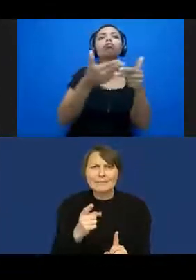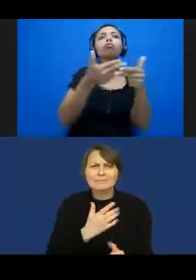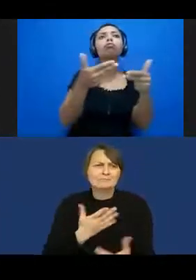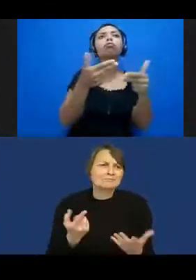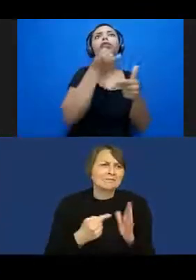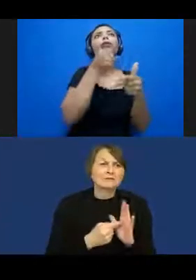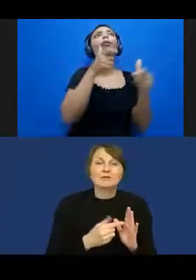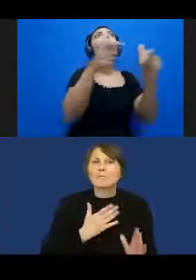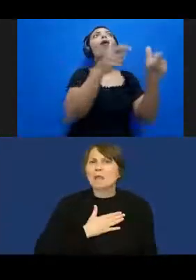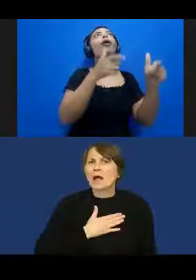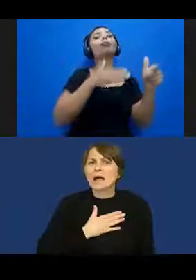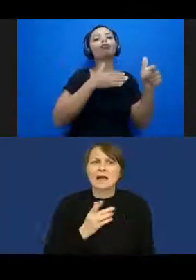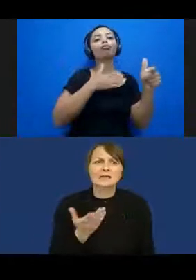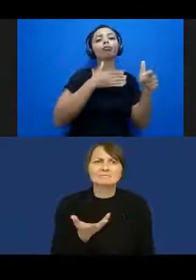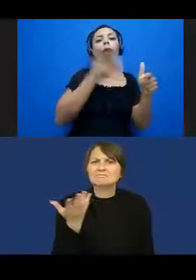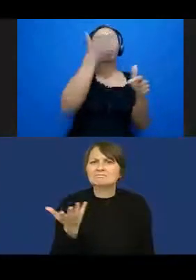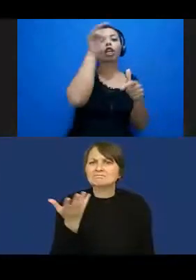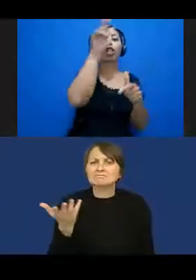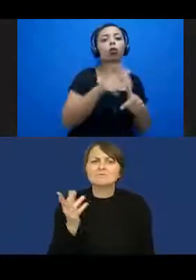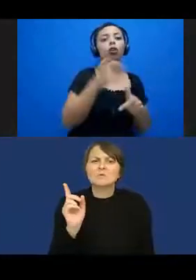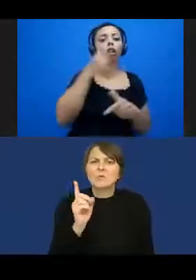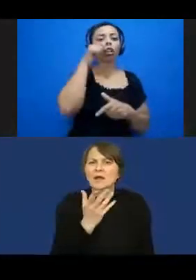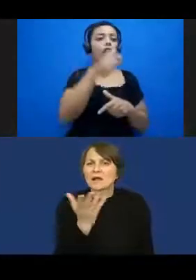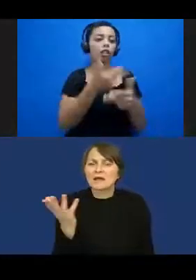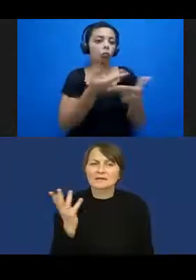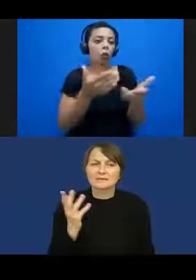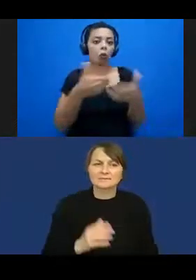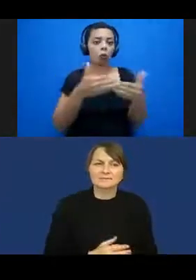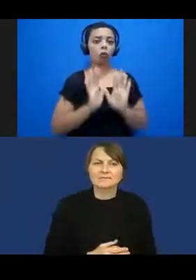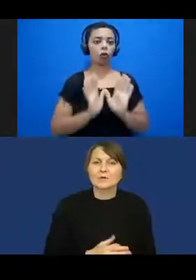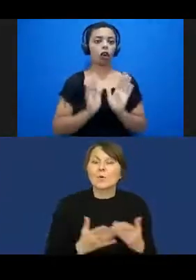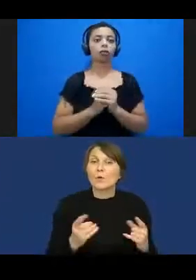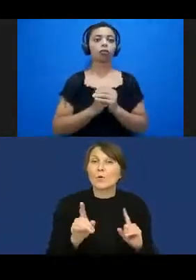what I'm interested in? Or actually to find my